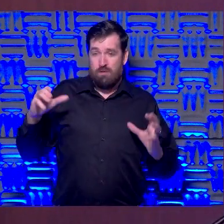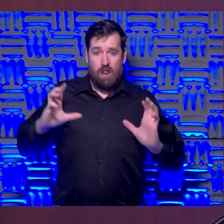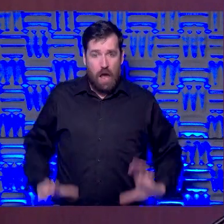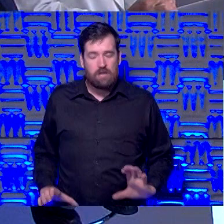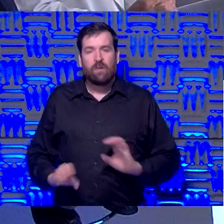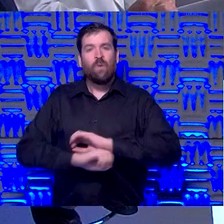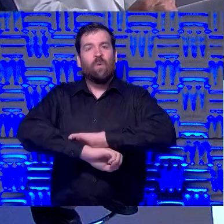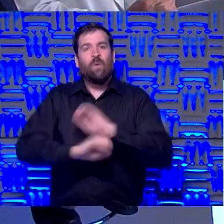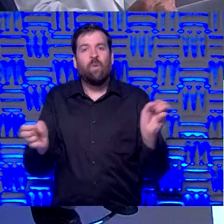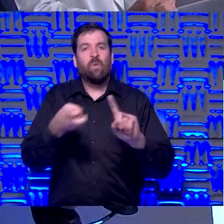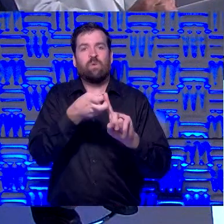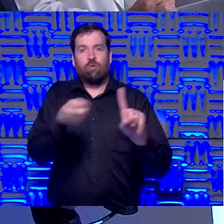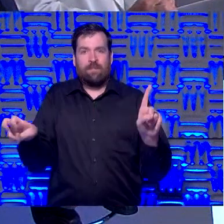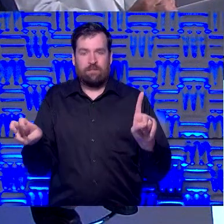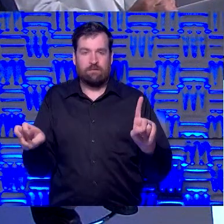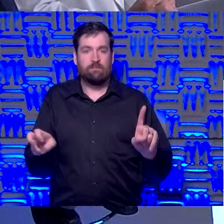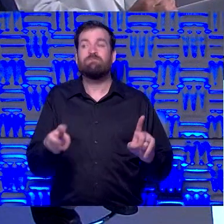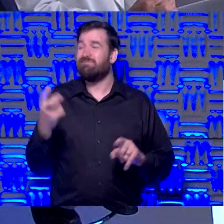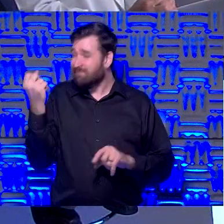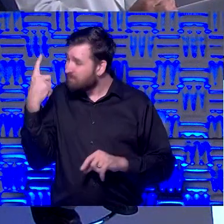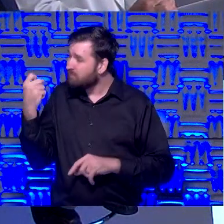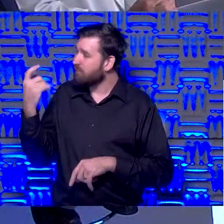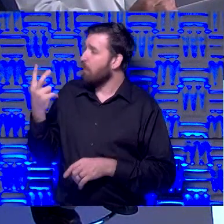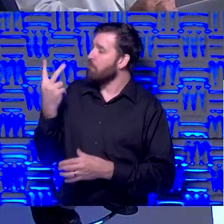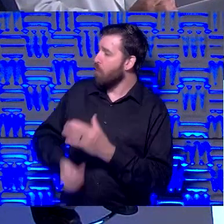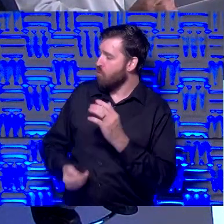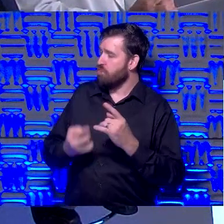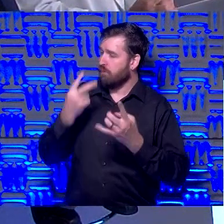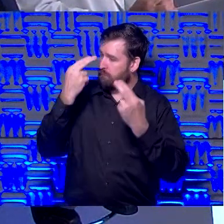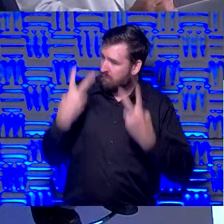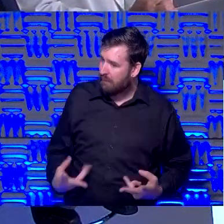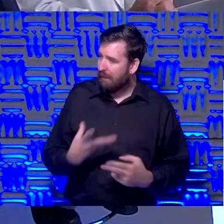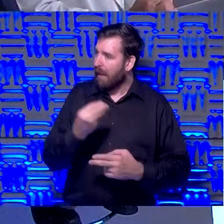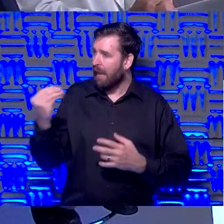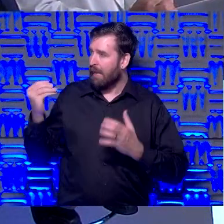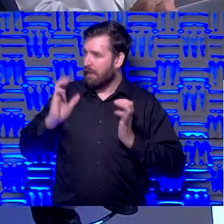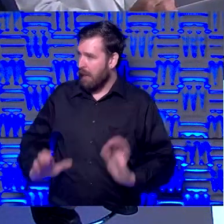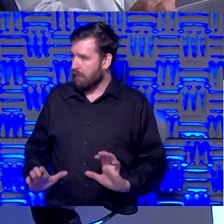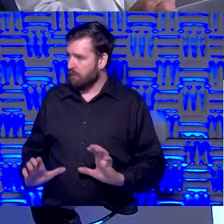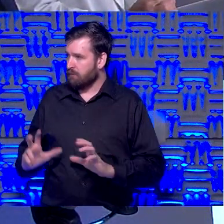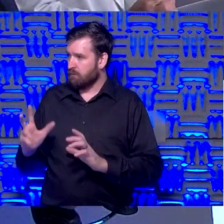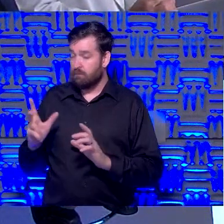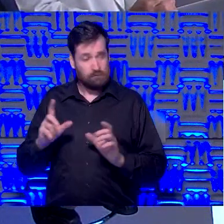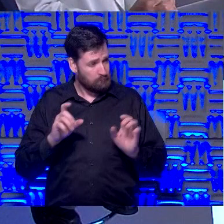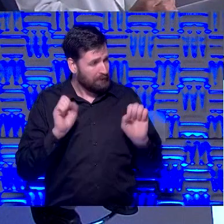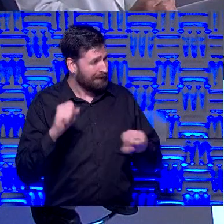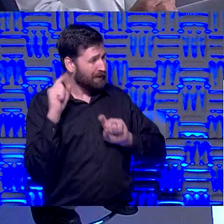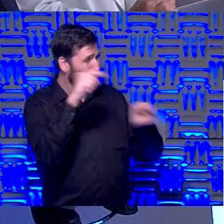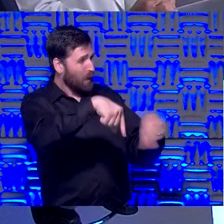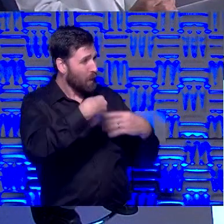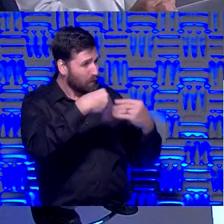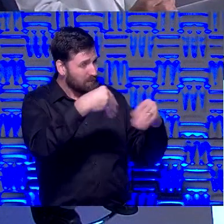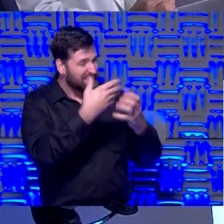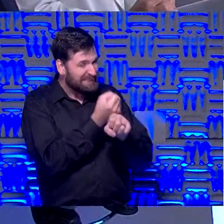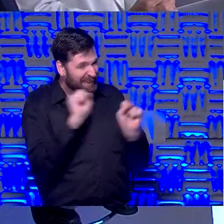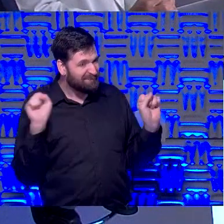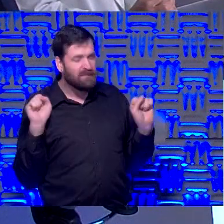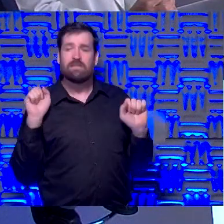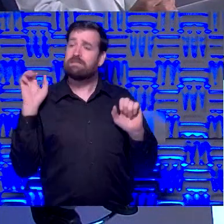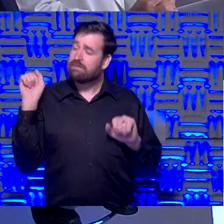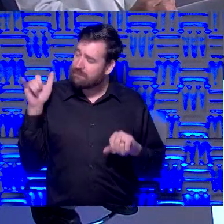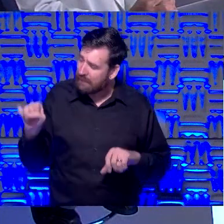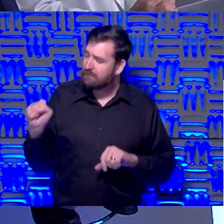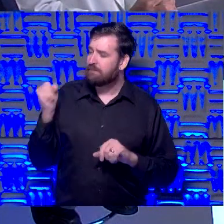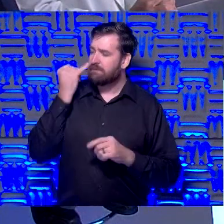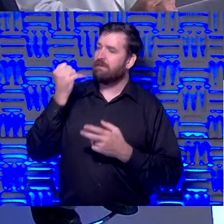wore a mask. They all and the wore a clients mask. wore a mask, and the stylists all wore a mask. So when people say, "Can I go get my hair done safely?" Yeah, you bet you can, as long as they have a mask on.